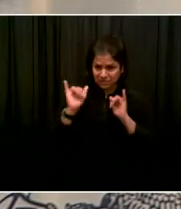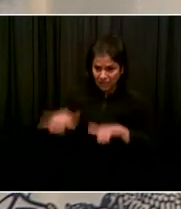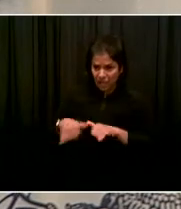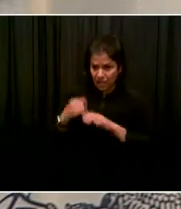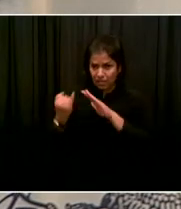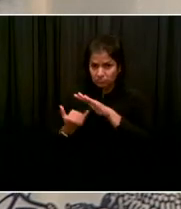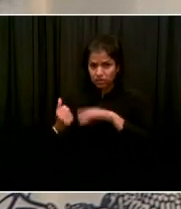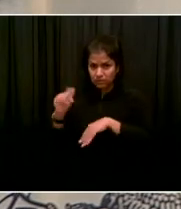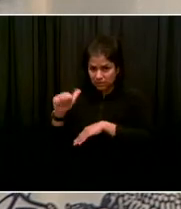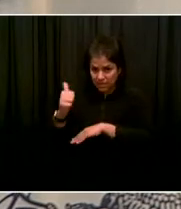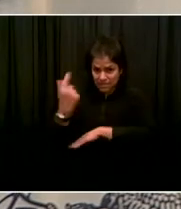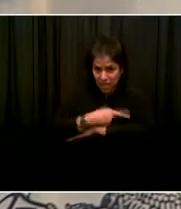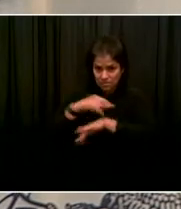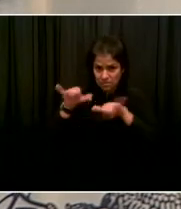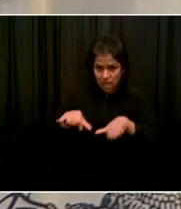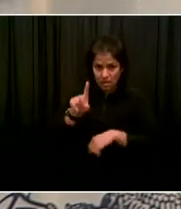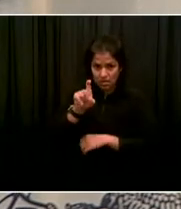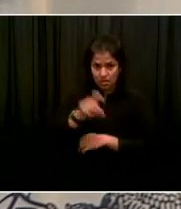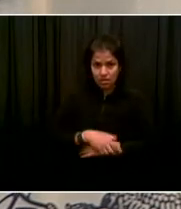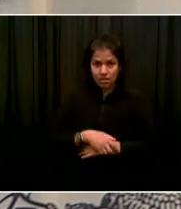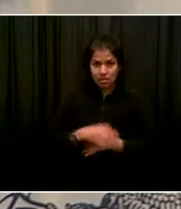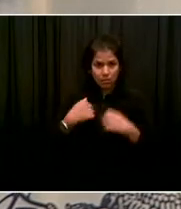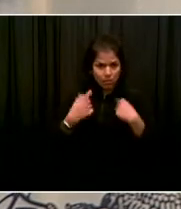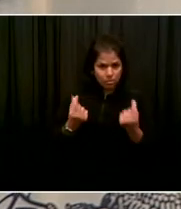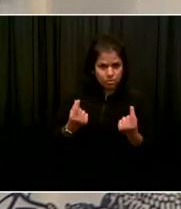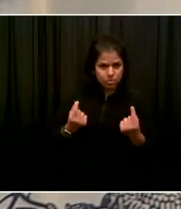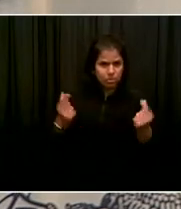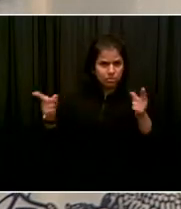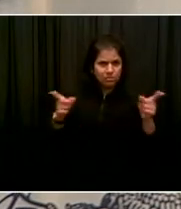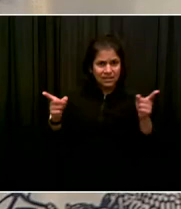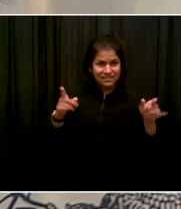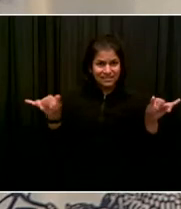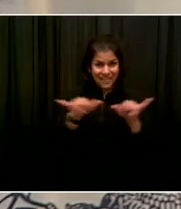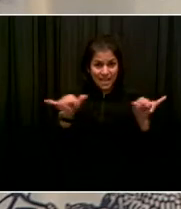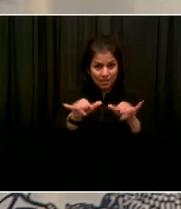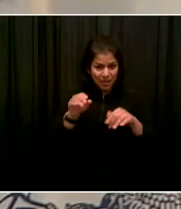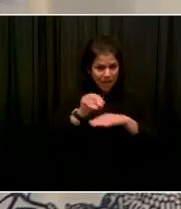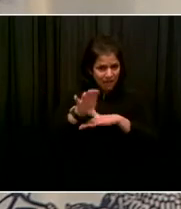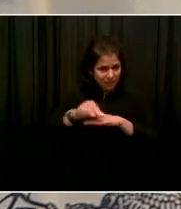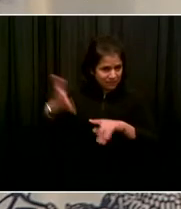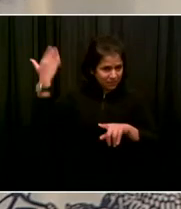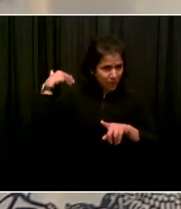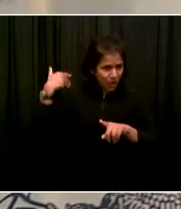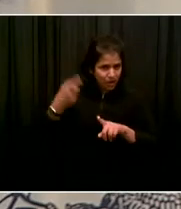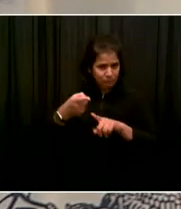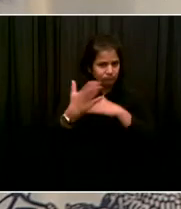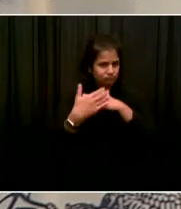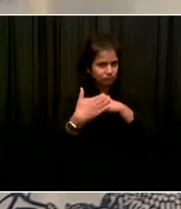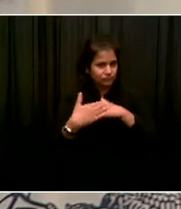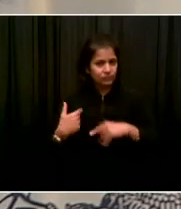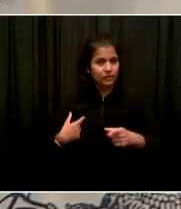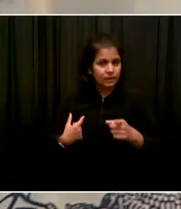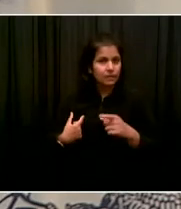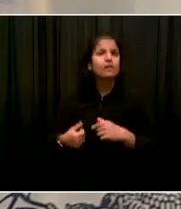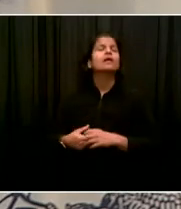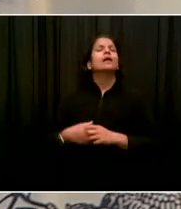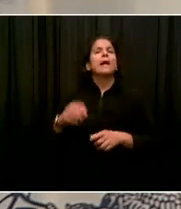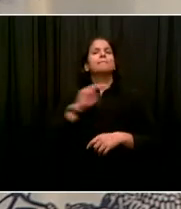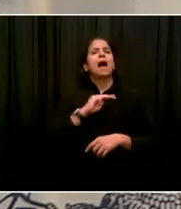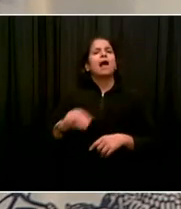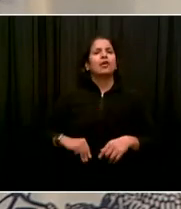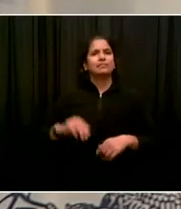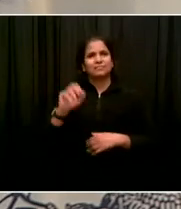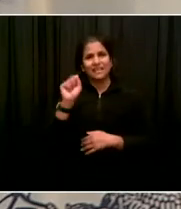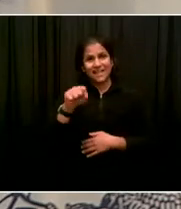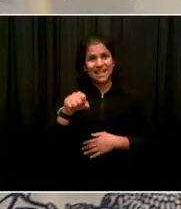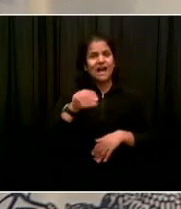positive? Yeah, and I would say I'll turn to the doctors on the first piece. I think on the second piece, the guidance is the same. It's just very,